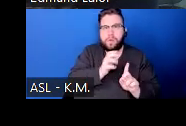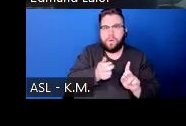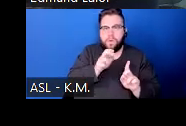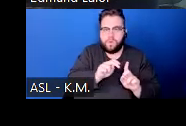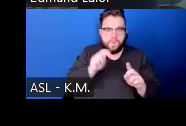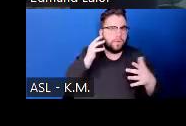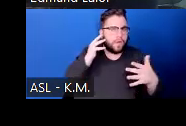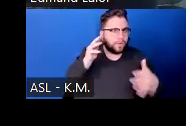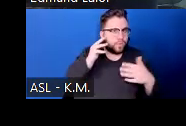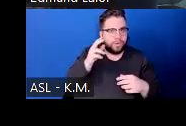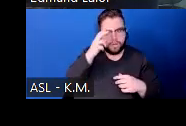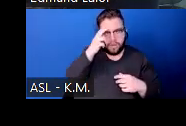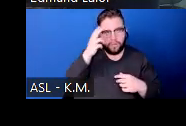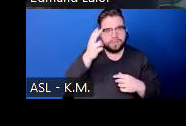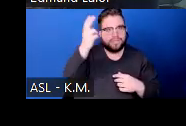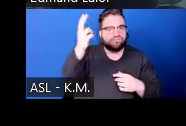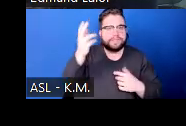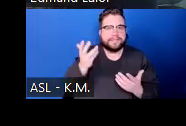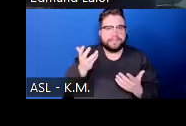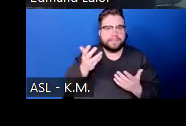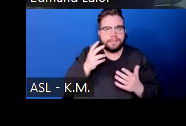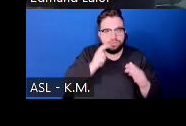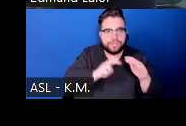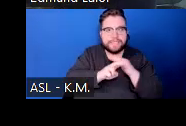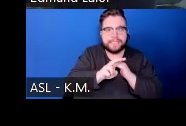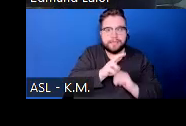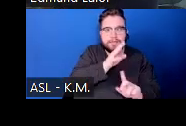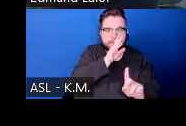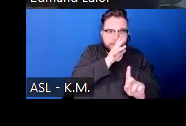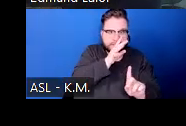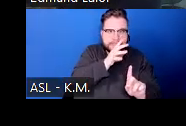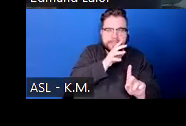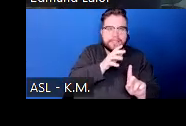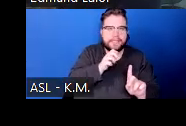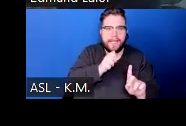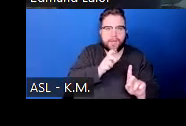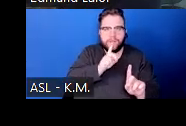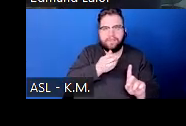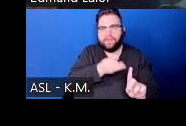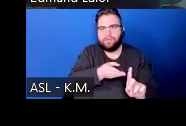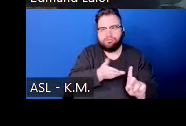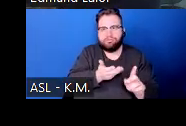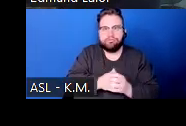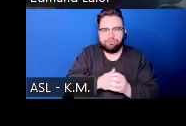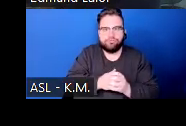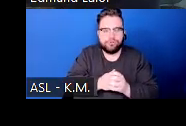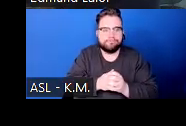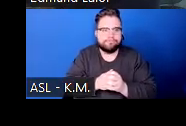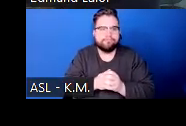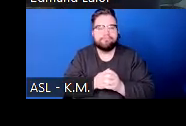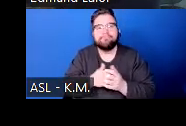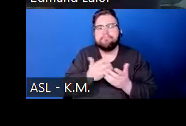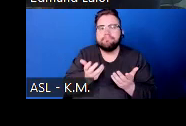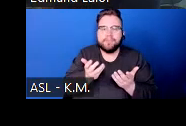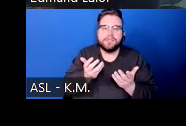hallucinations, predicting voices into existence that don't, in fact, aren't actually out there in the real world. So